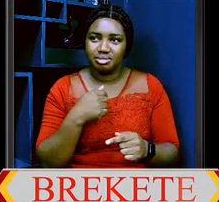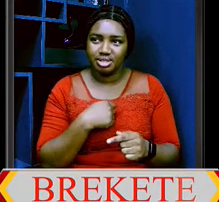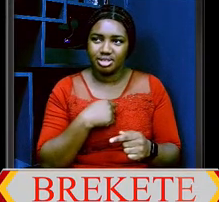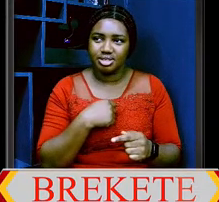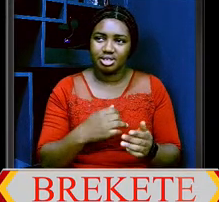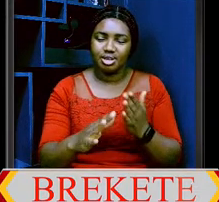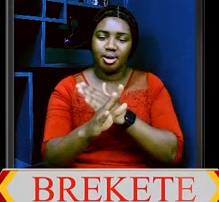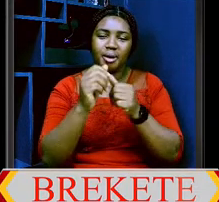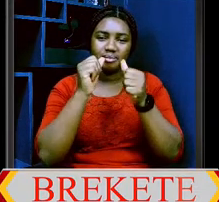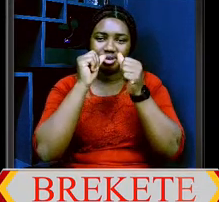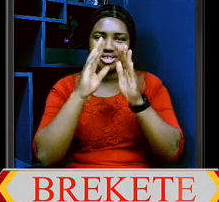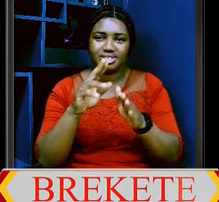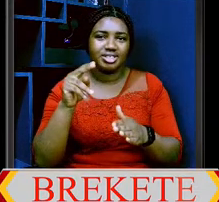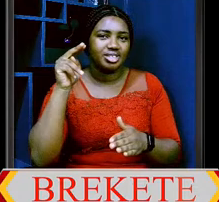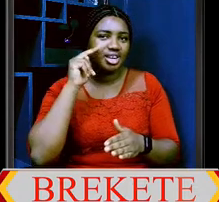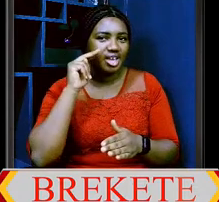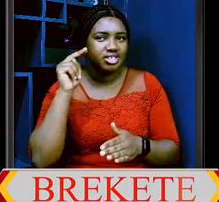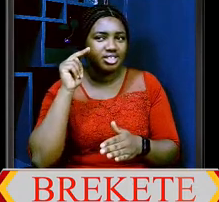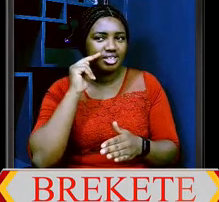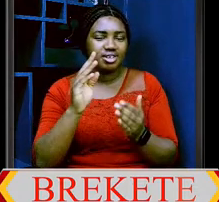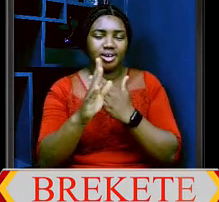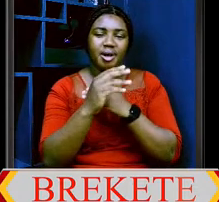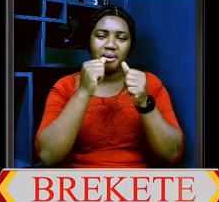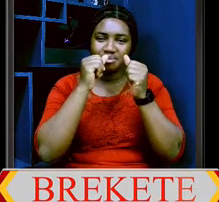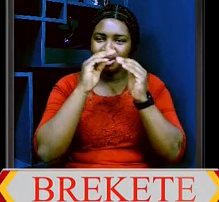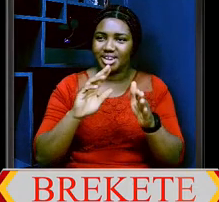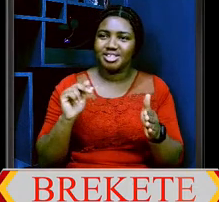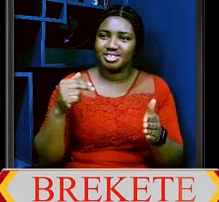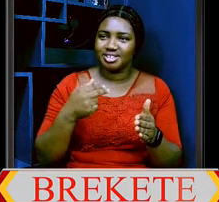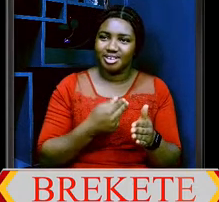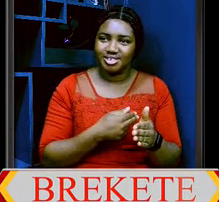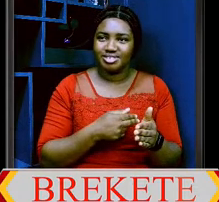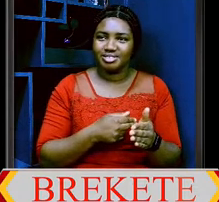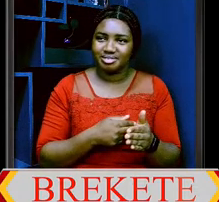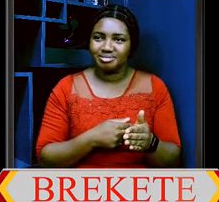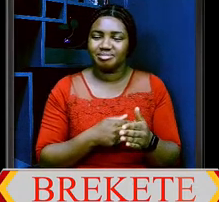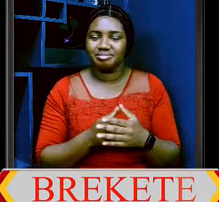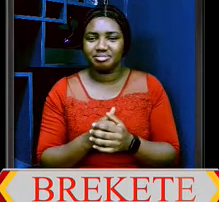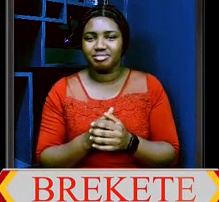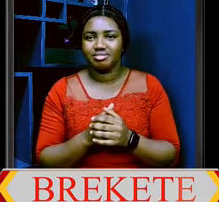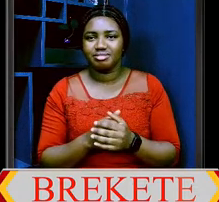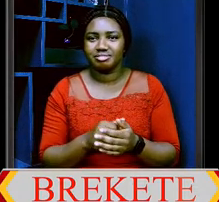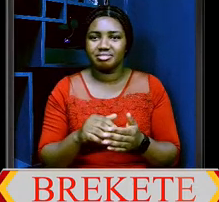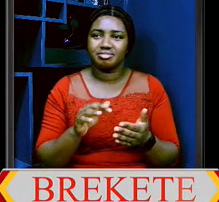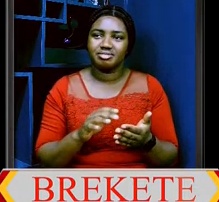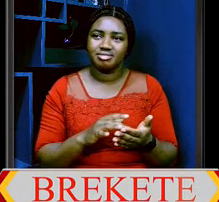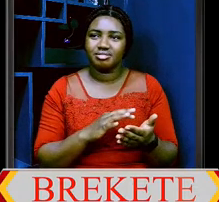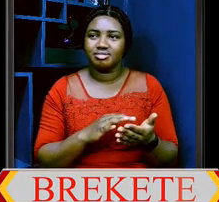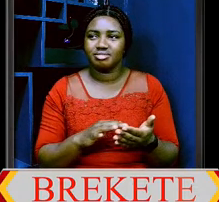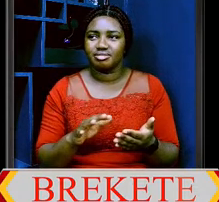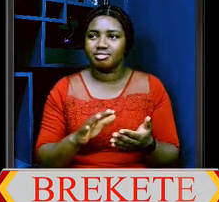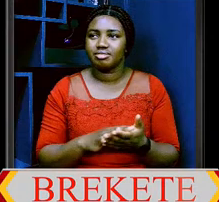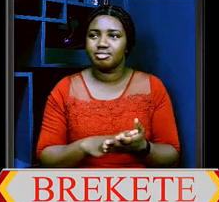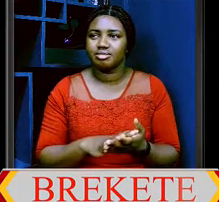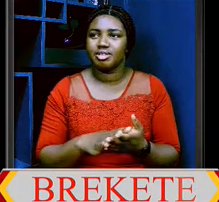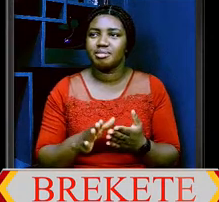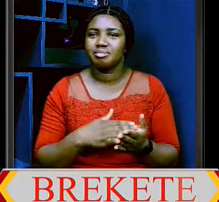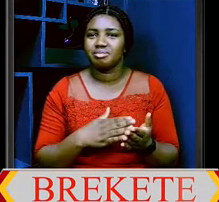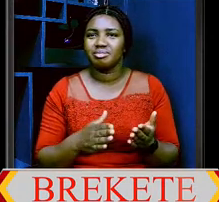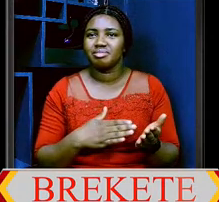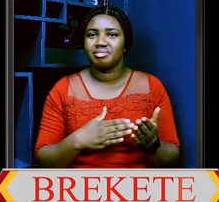usess Nigeria bless us Allah to our bad